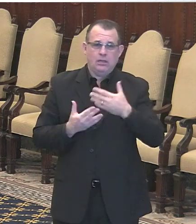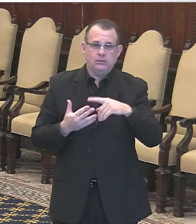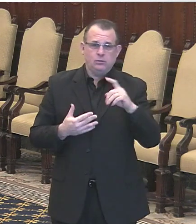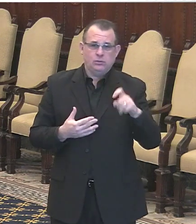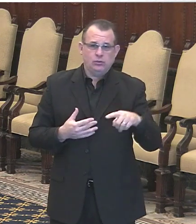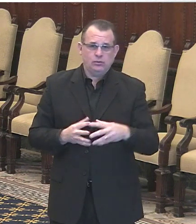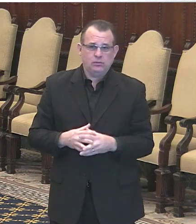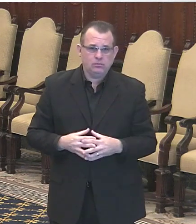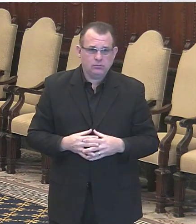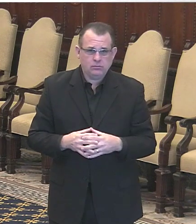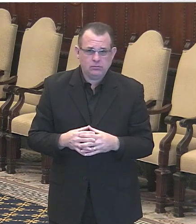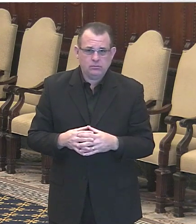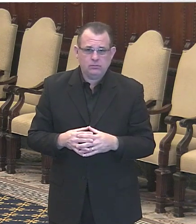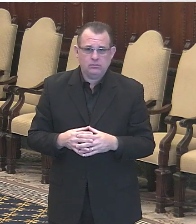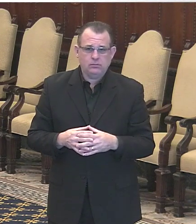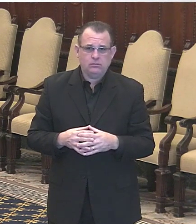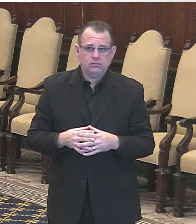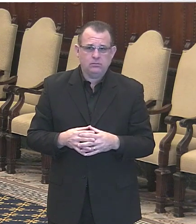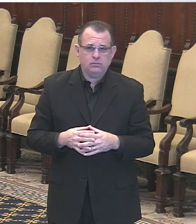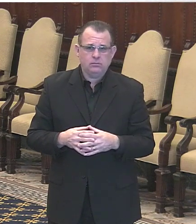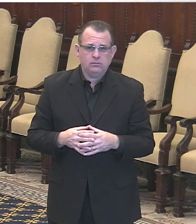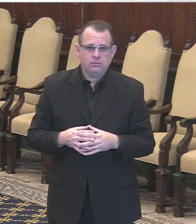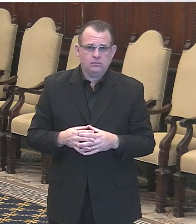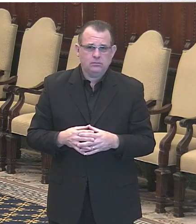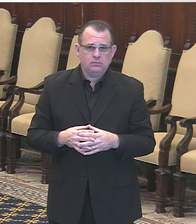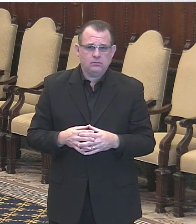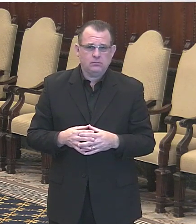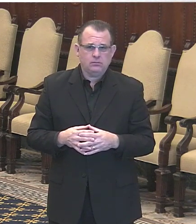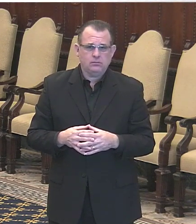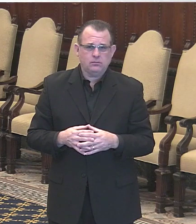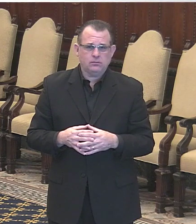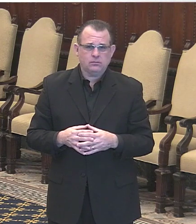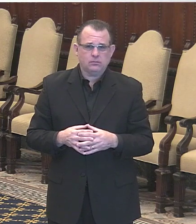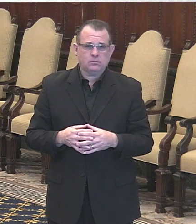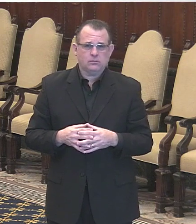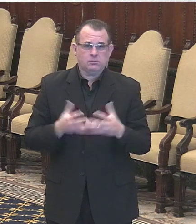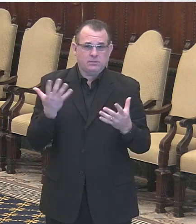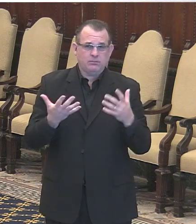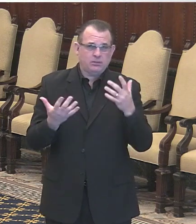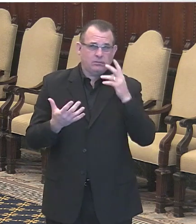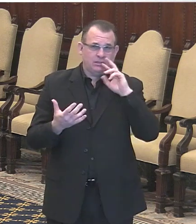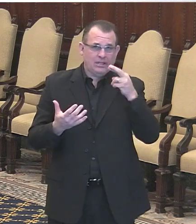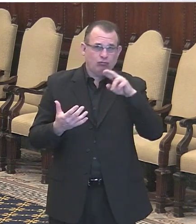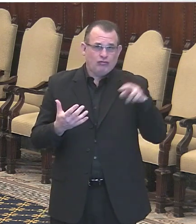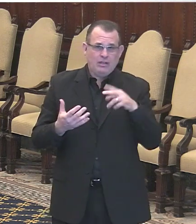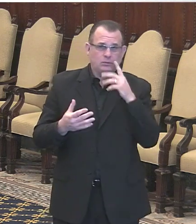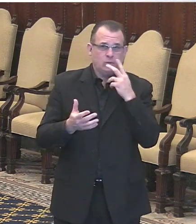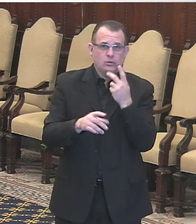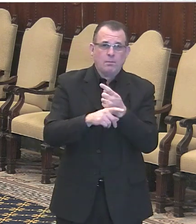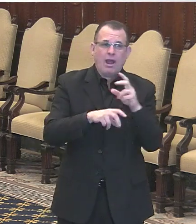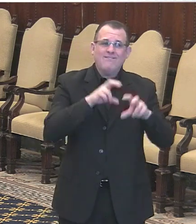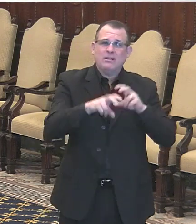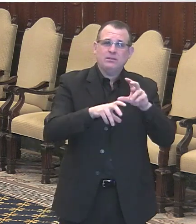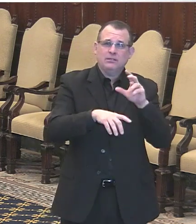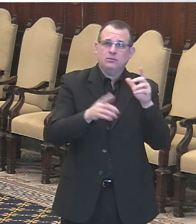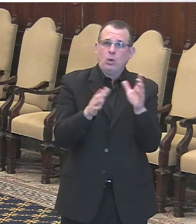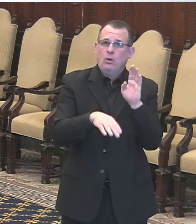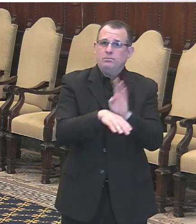possibility of another round of funding for small businesses? Say, if you get a major contribution from